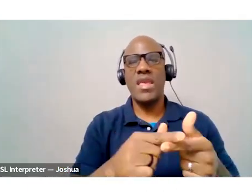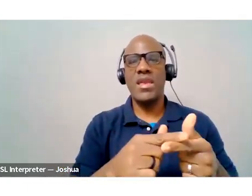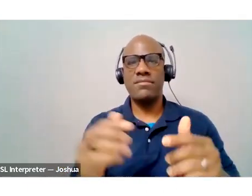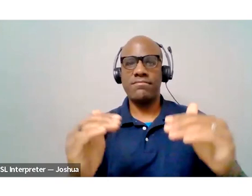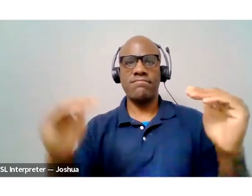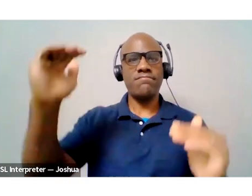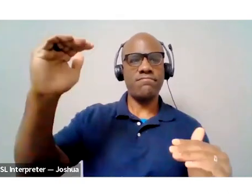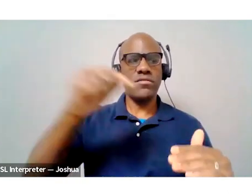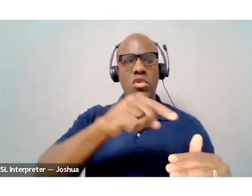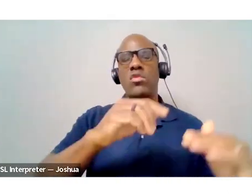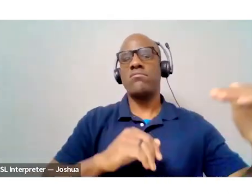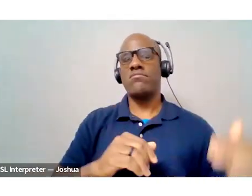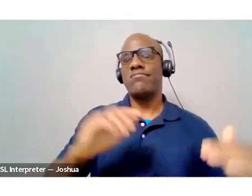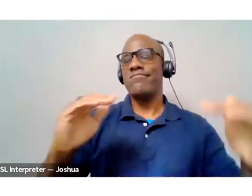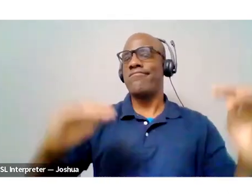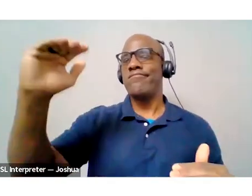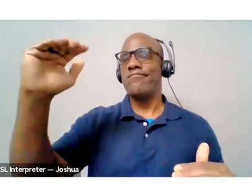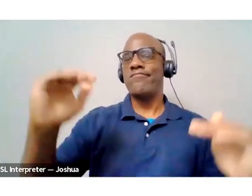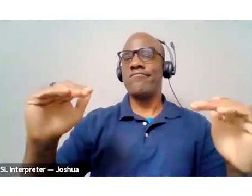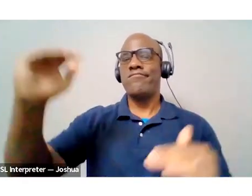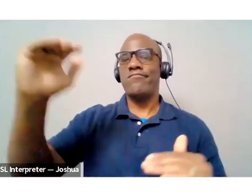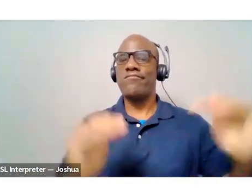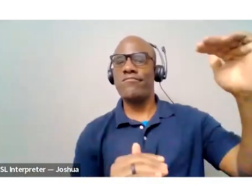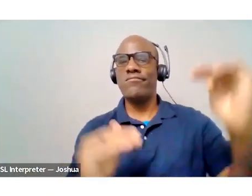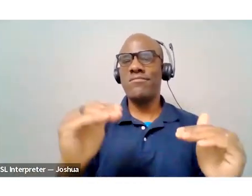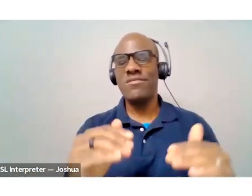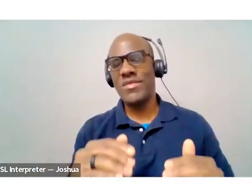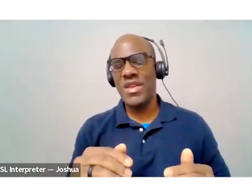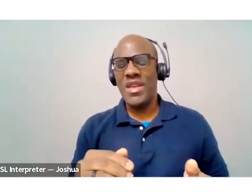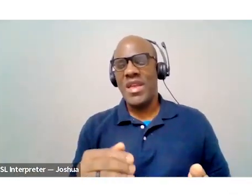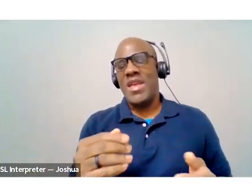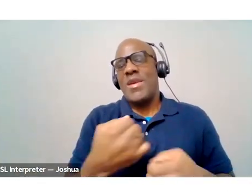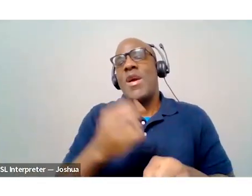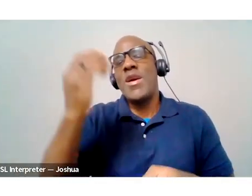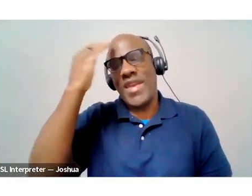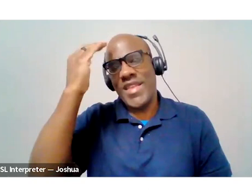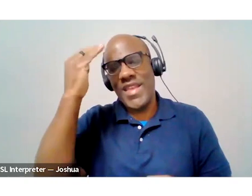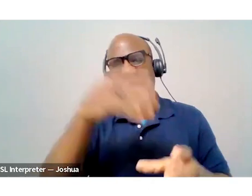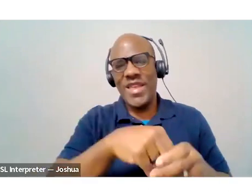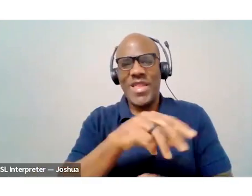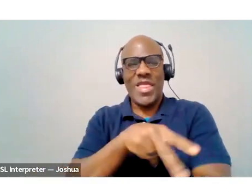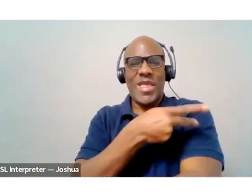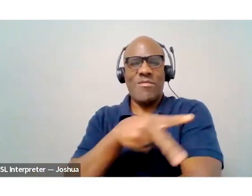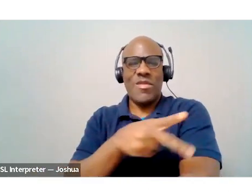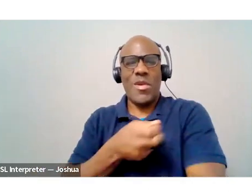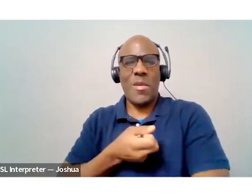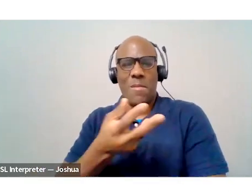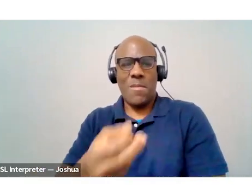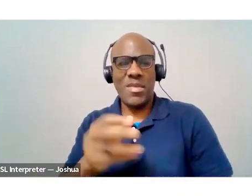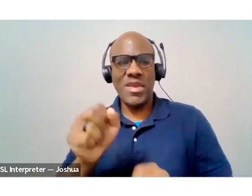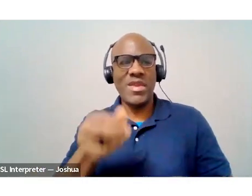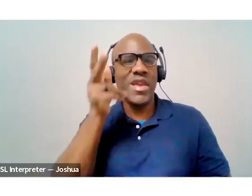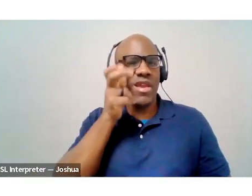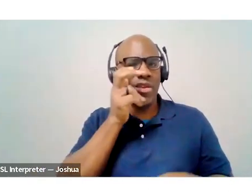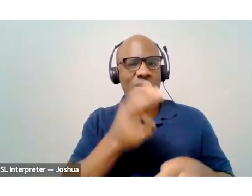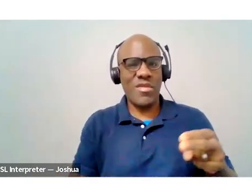so somehow all of this made sense, and you can watch this poem and you can hear a bit of it. But what was like the